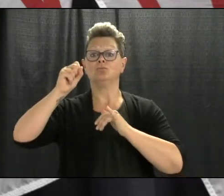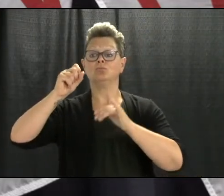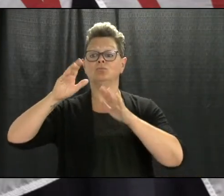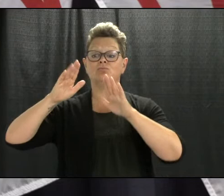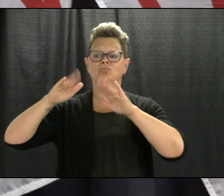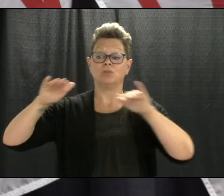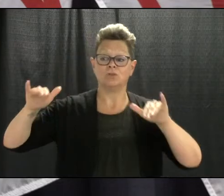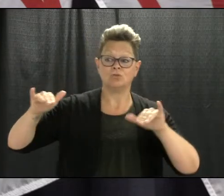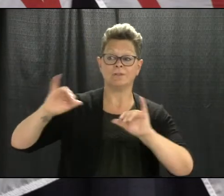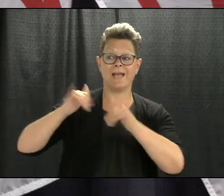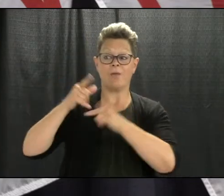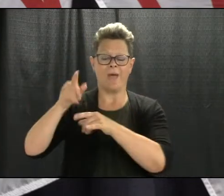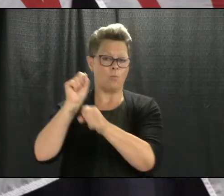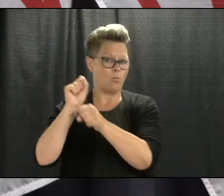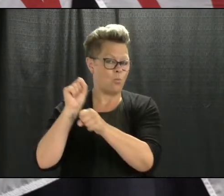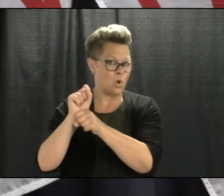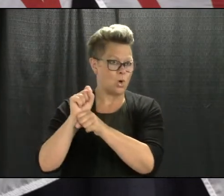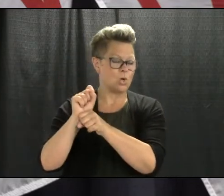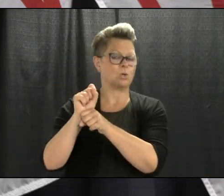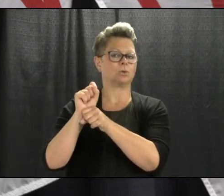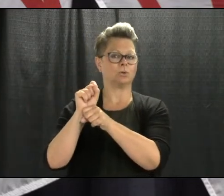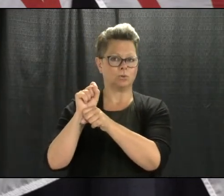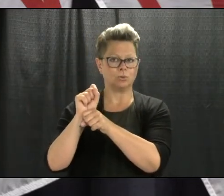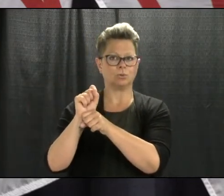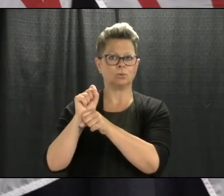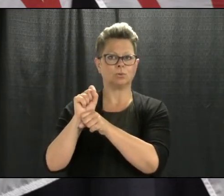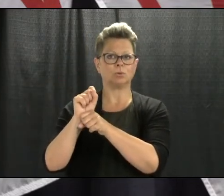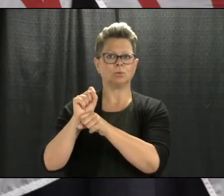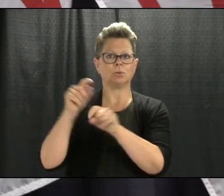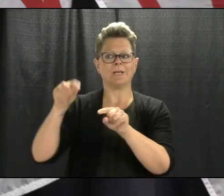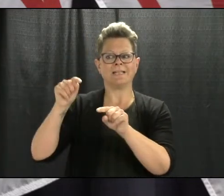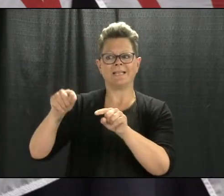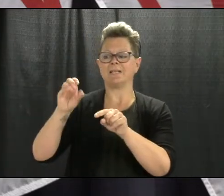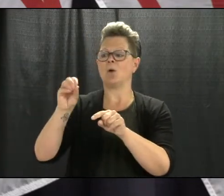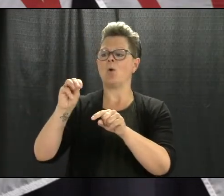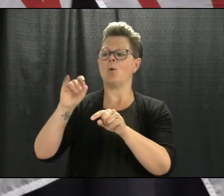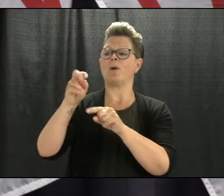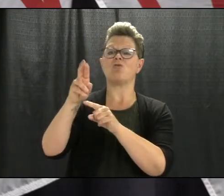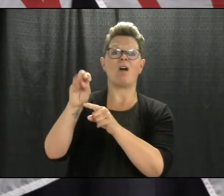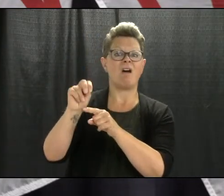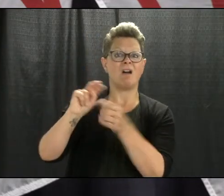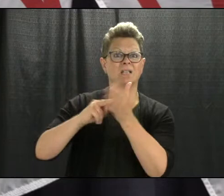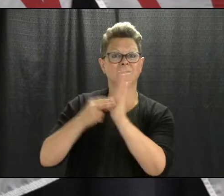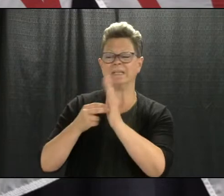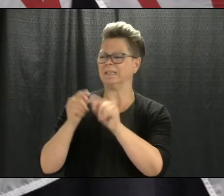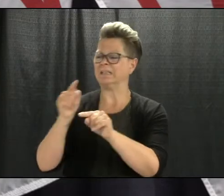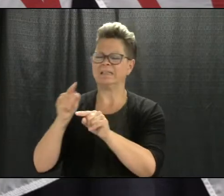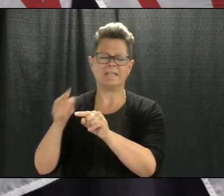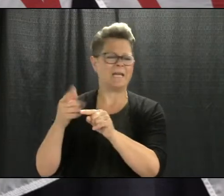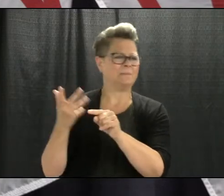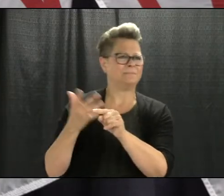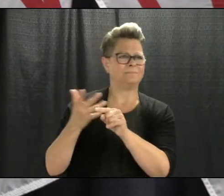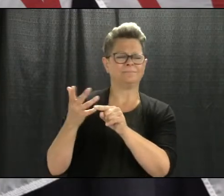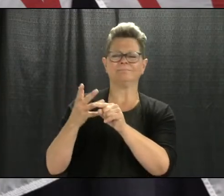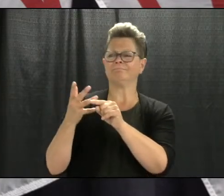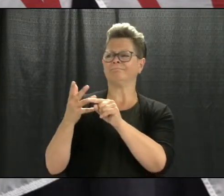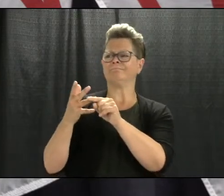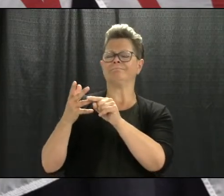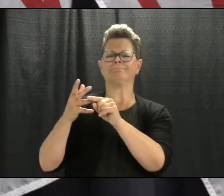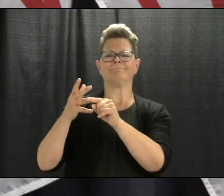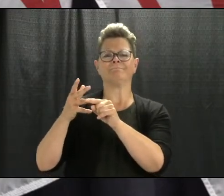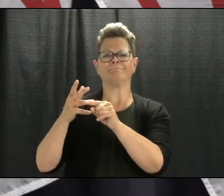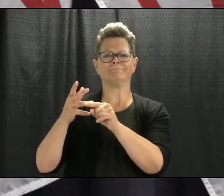this wave, right? There's more immune escape with Omicron, immune escape from your previous infection and immune escape from your